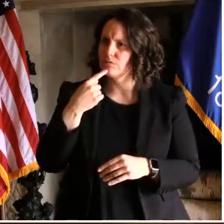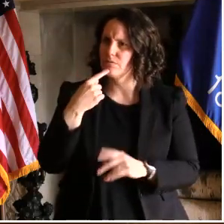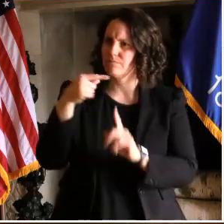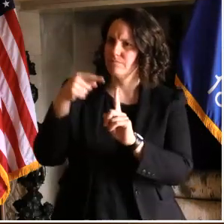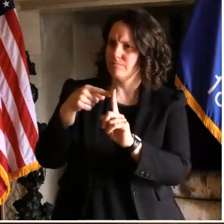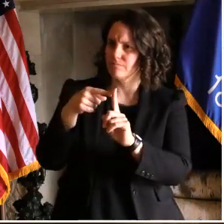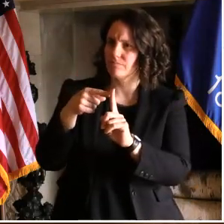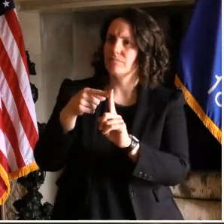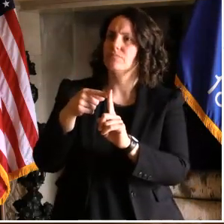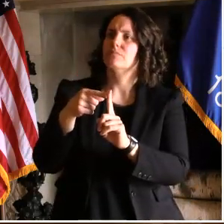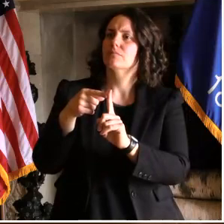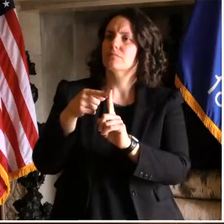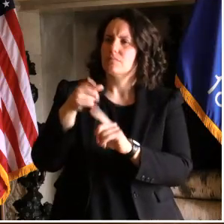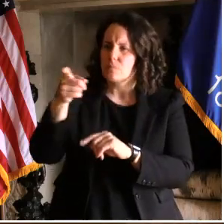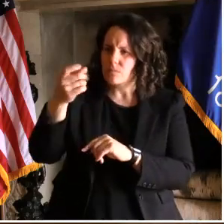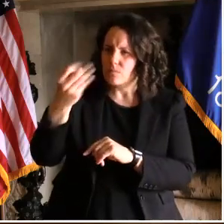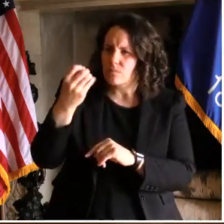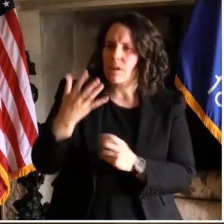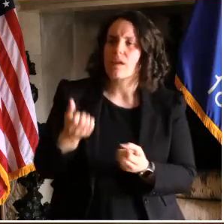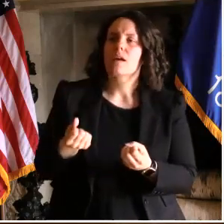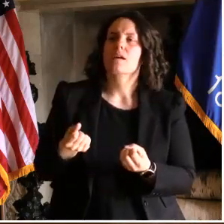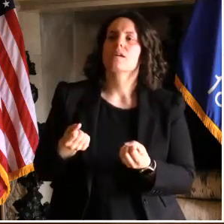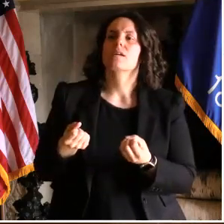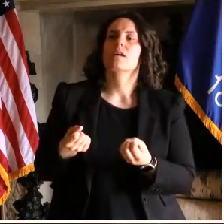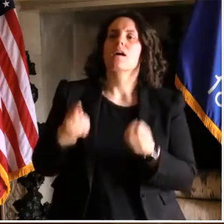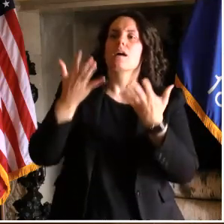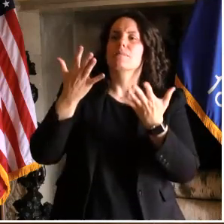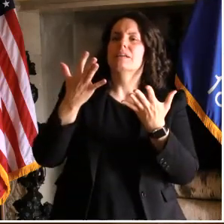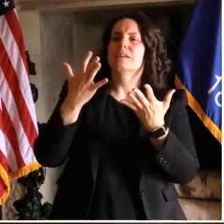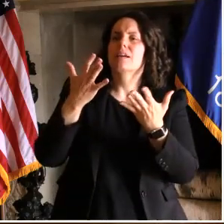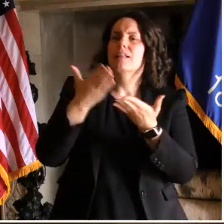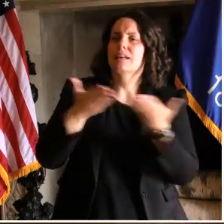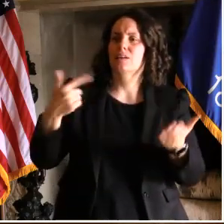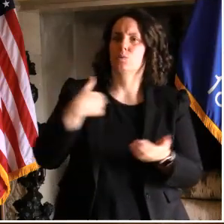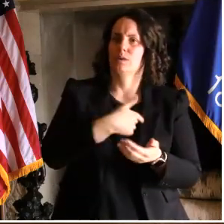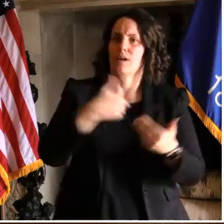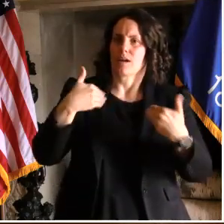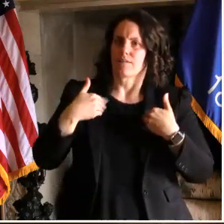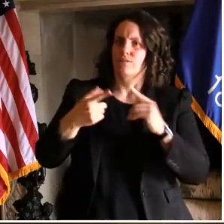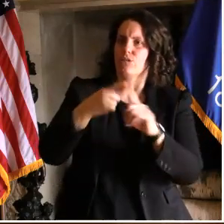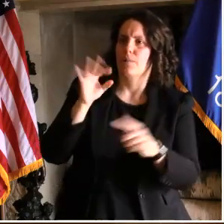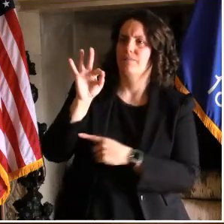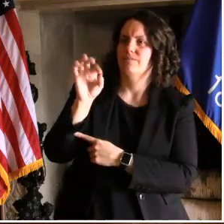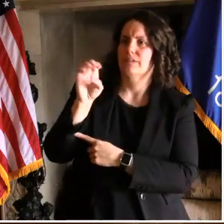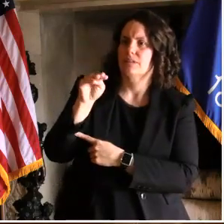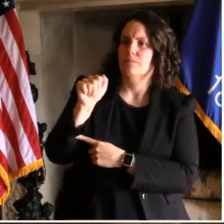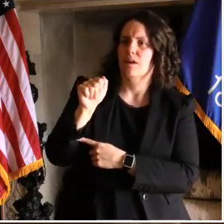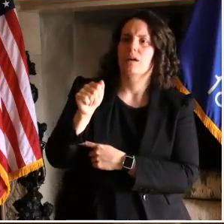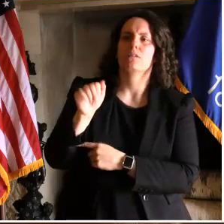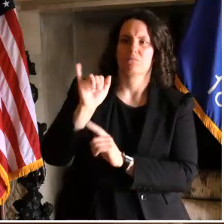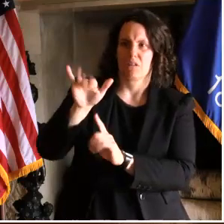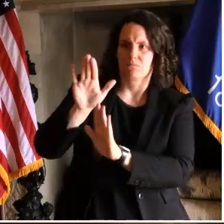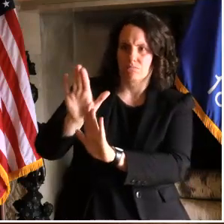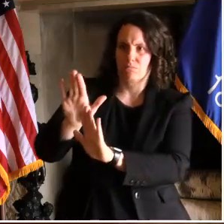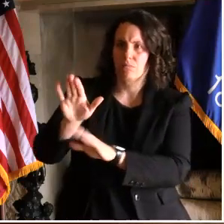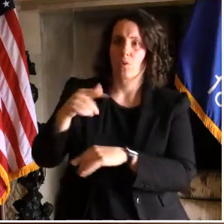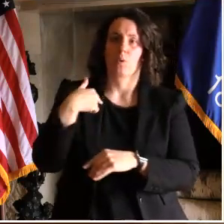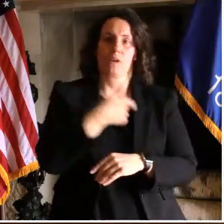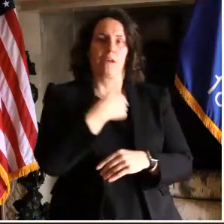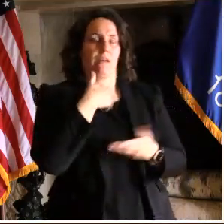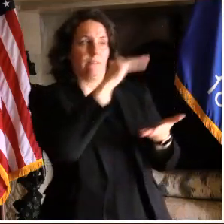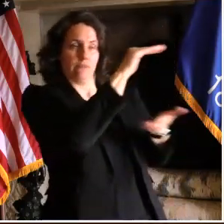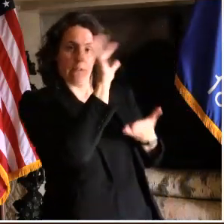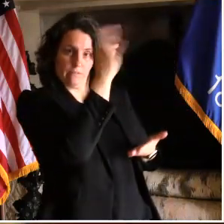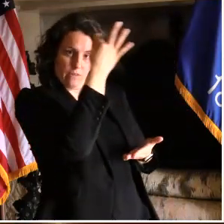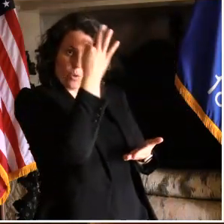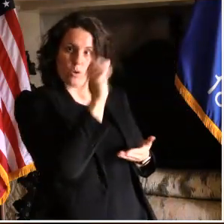first responders. Can you be more detailed about how much has come from the stockpile for healthcare workers and how much